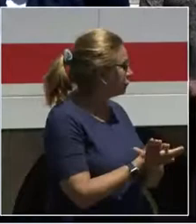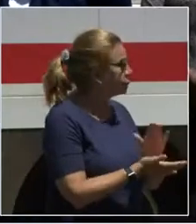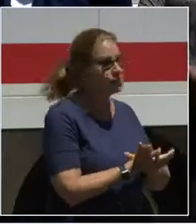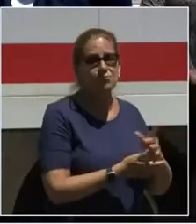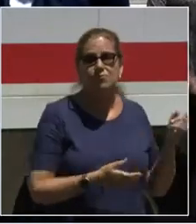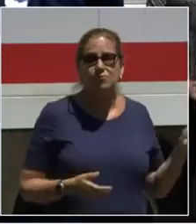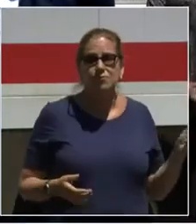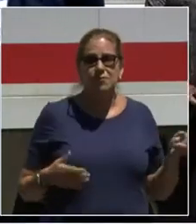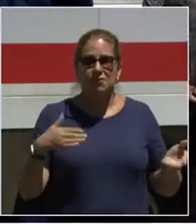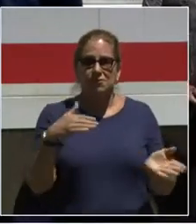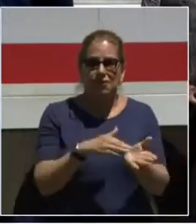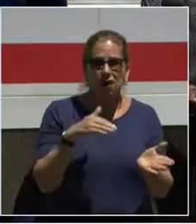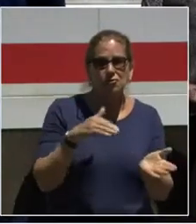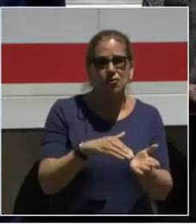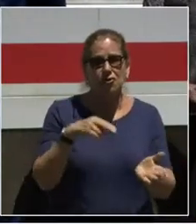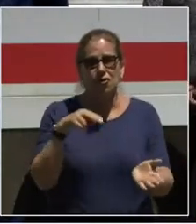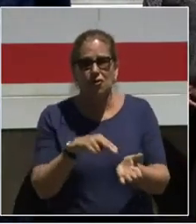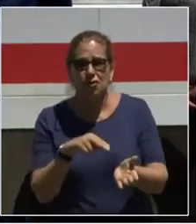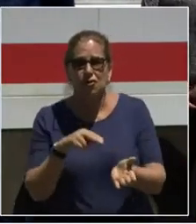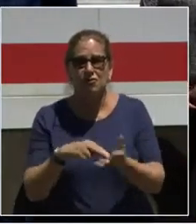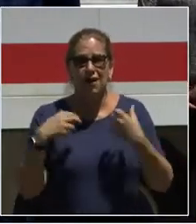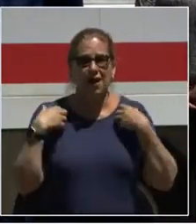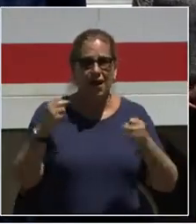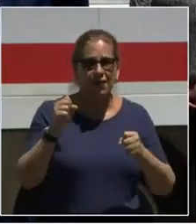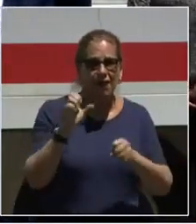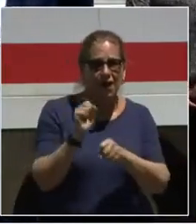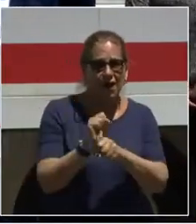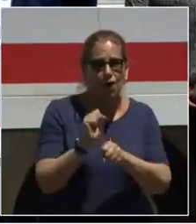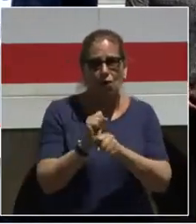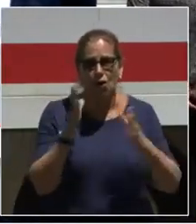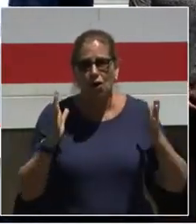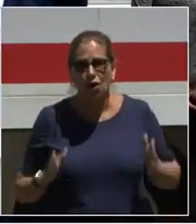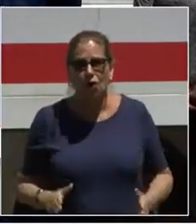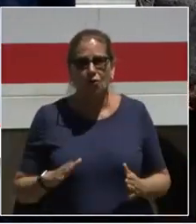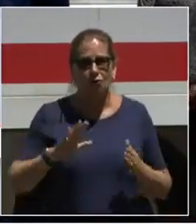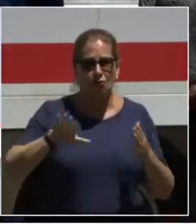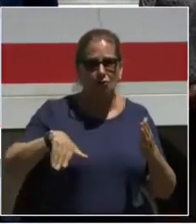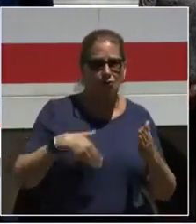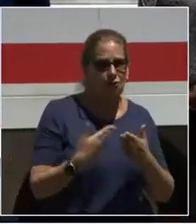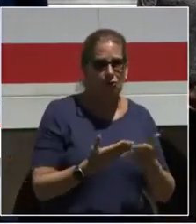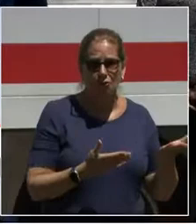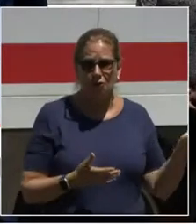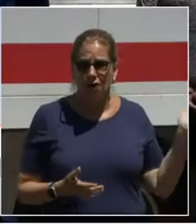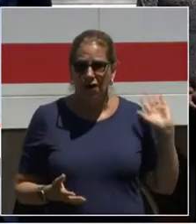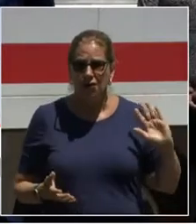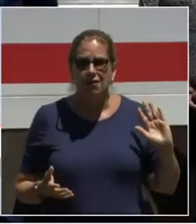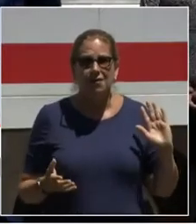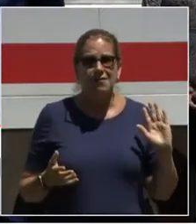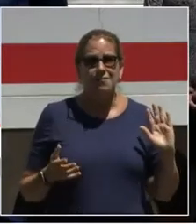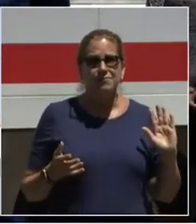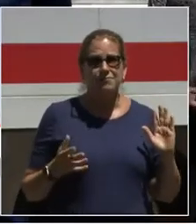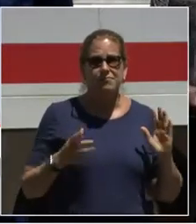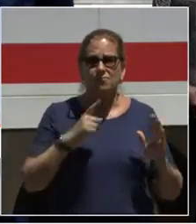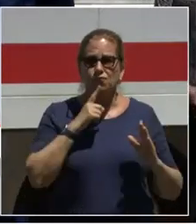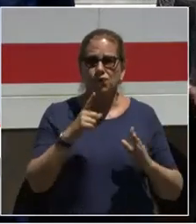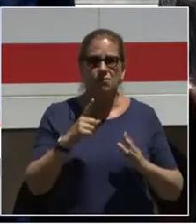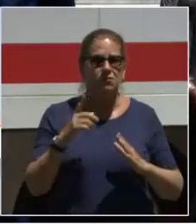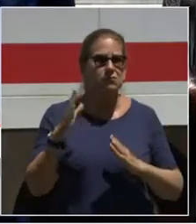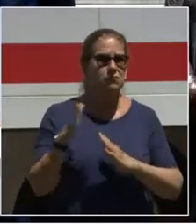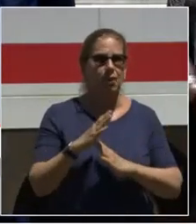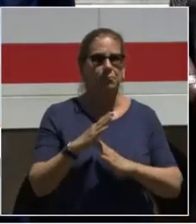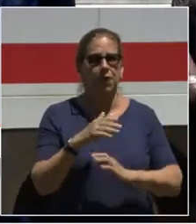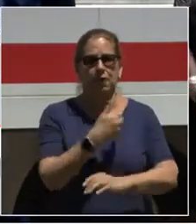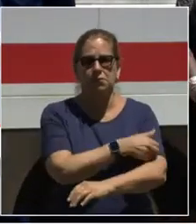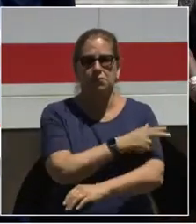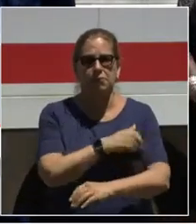healthcare professionals at Children's National, the premier hospital for children,